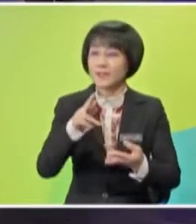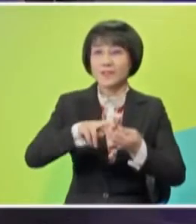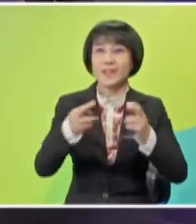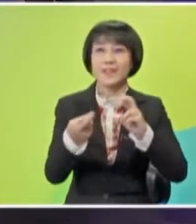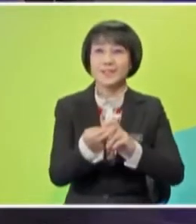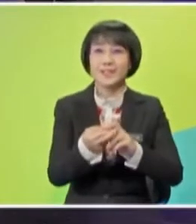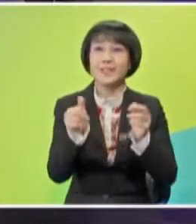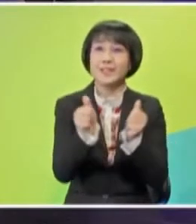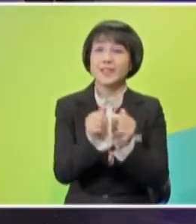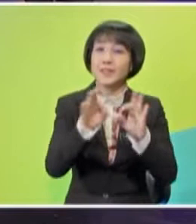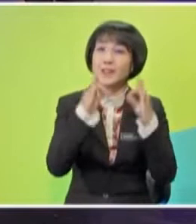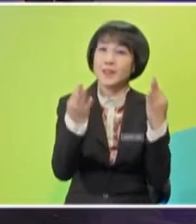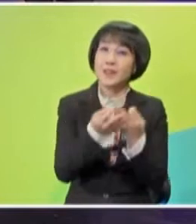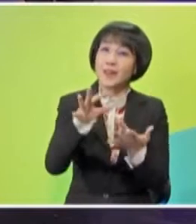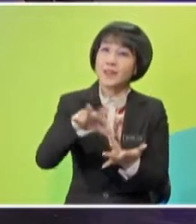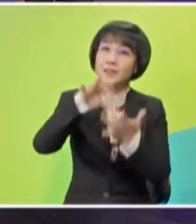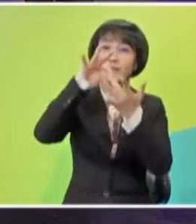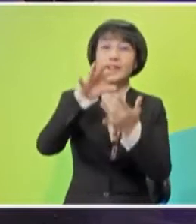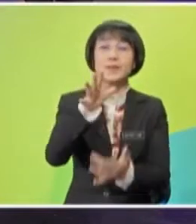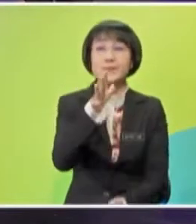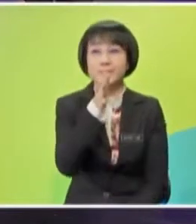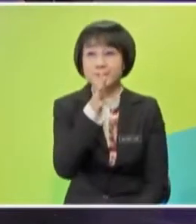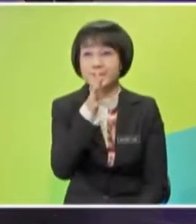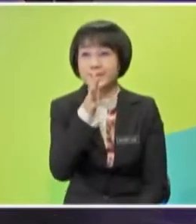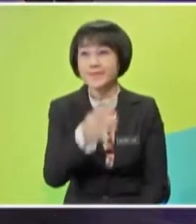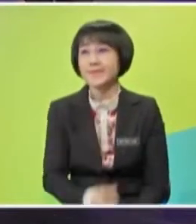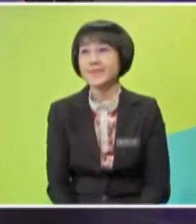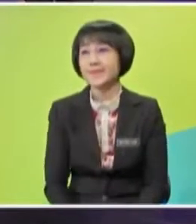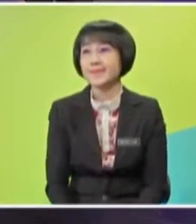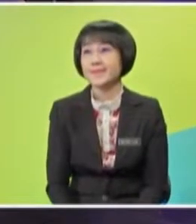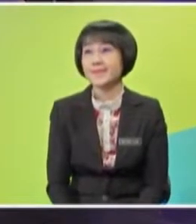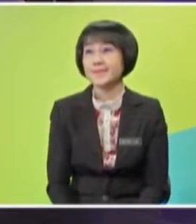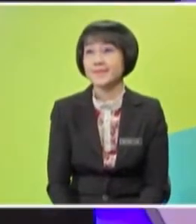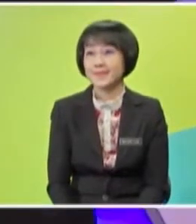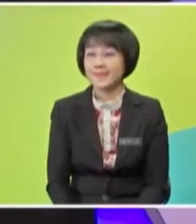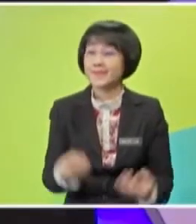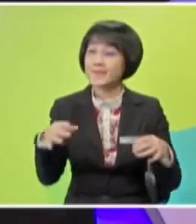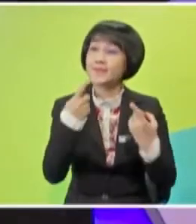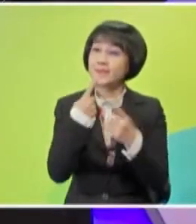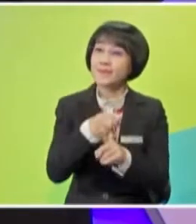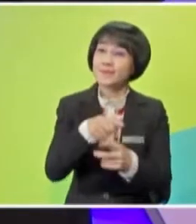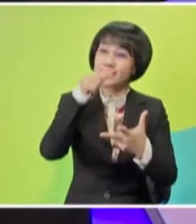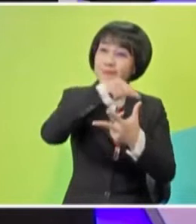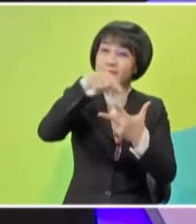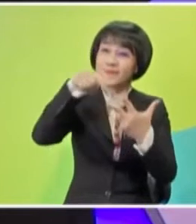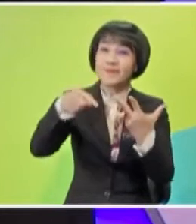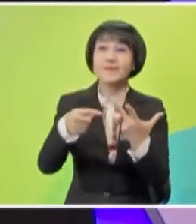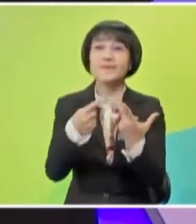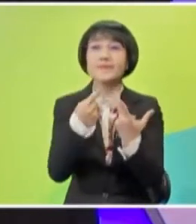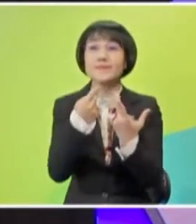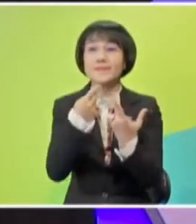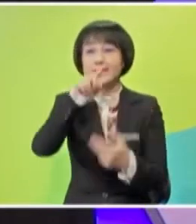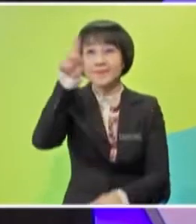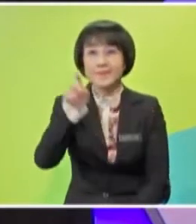I think so far they have answered these three questions well, because this is just the